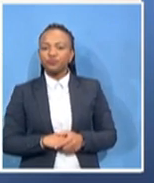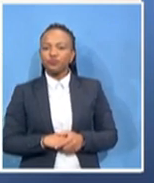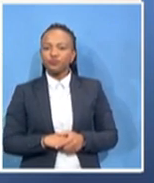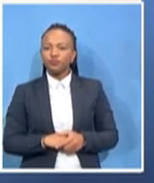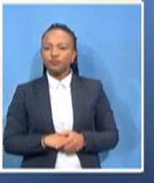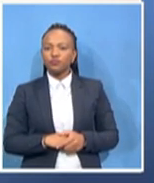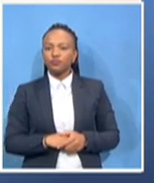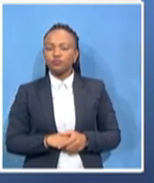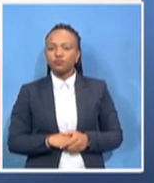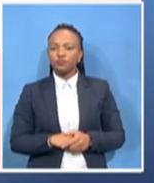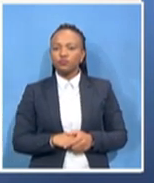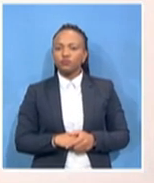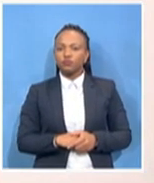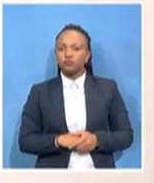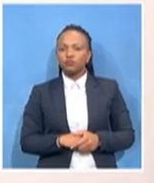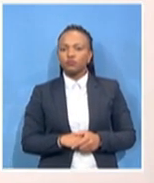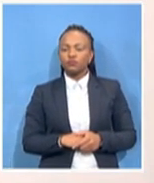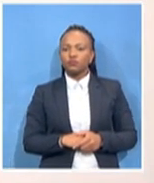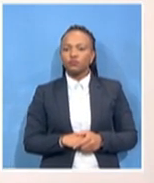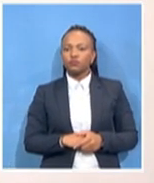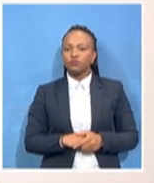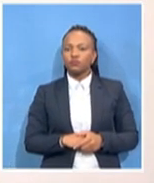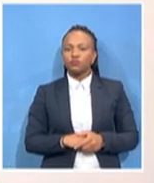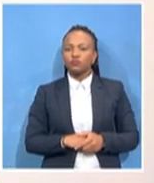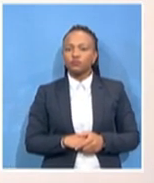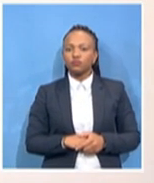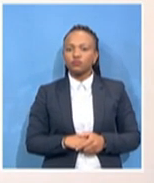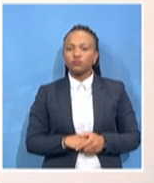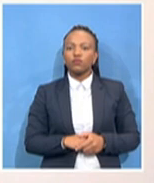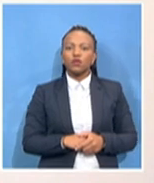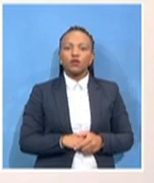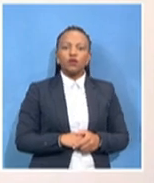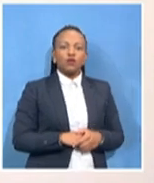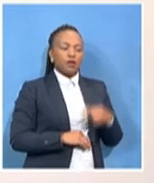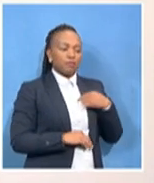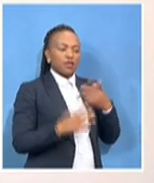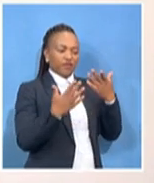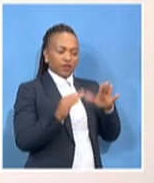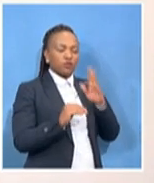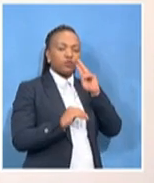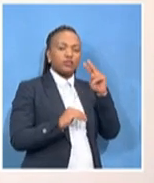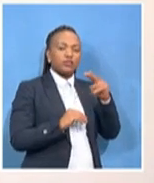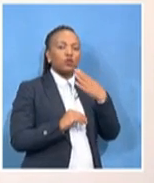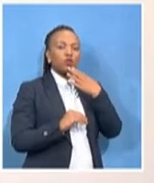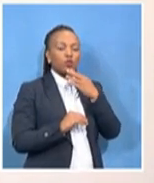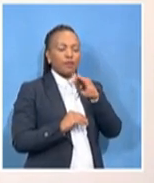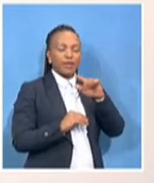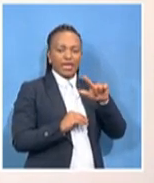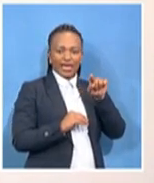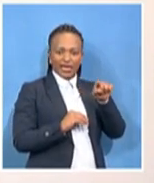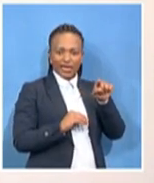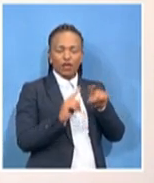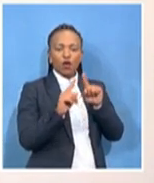Take a look at the act or the bill per se, but of course, we are thankful that the process that has been initiated by the economic freedom